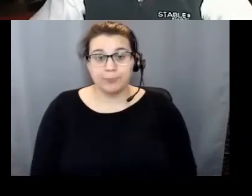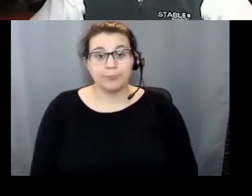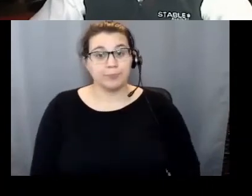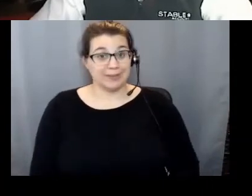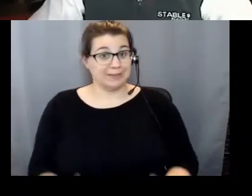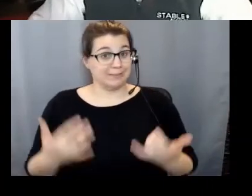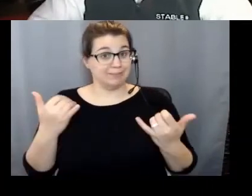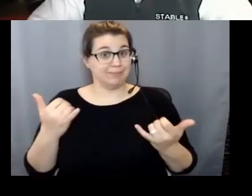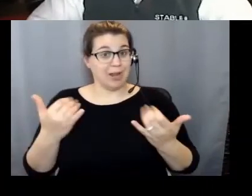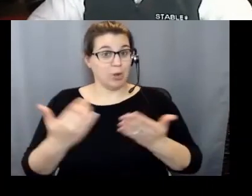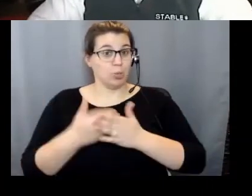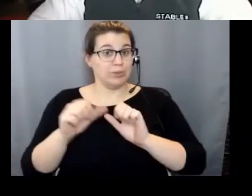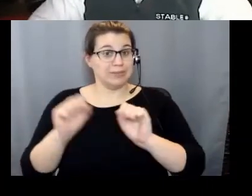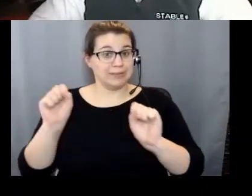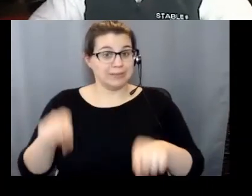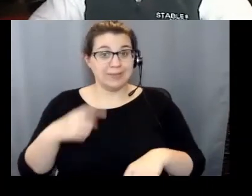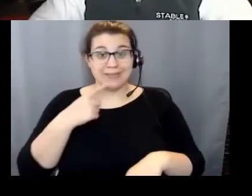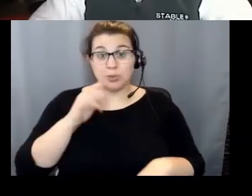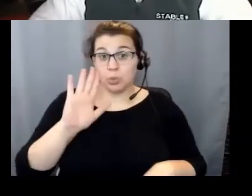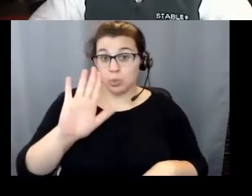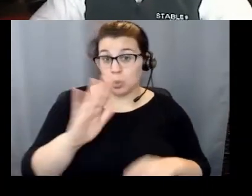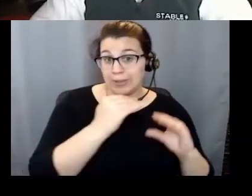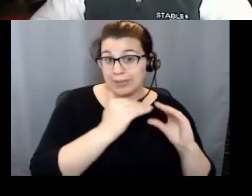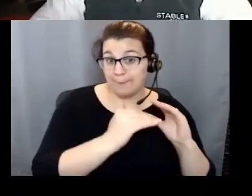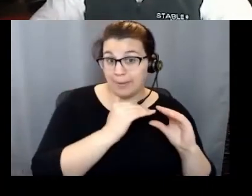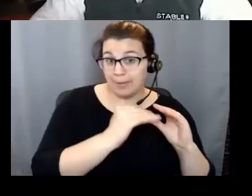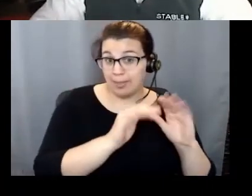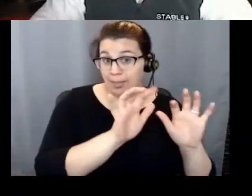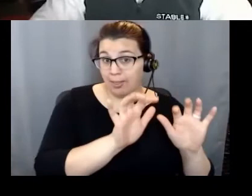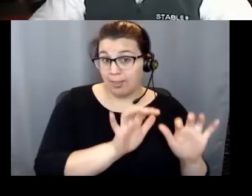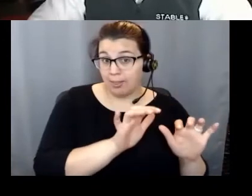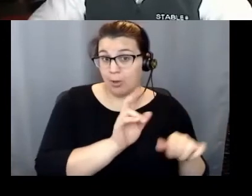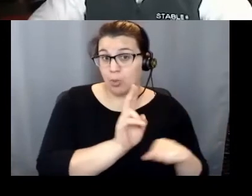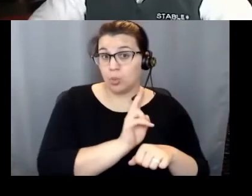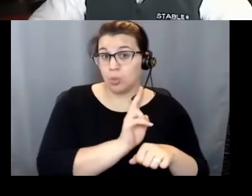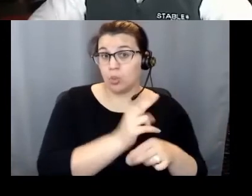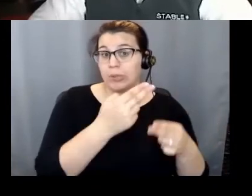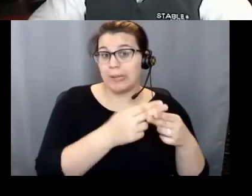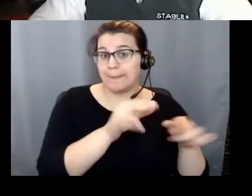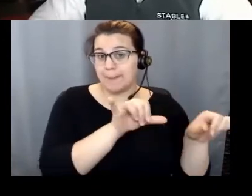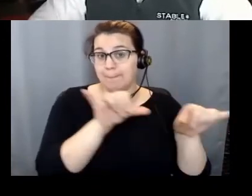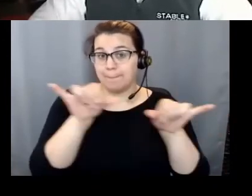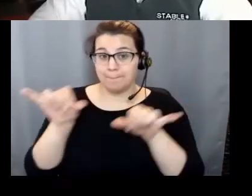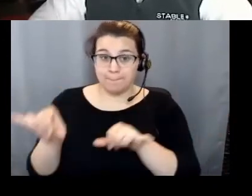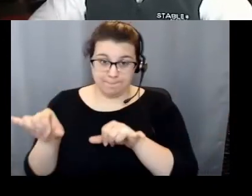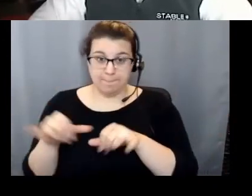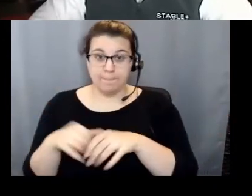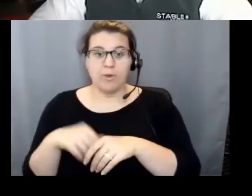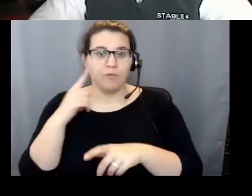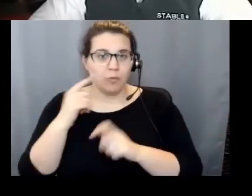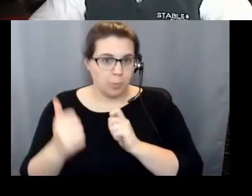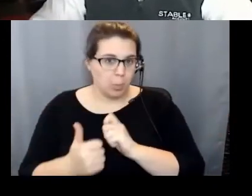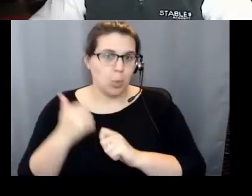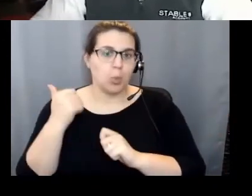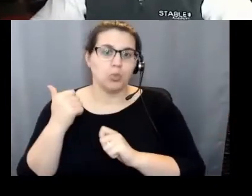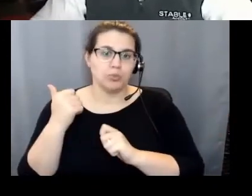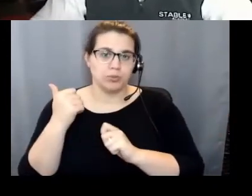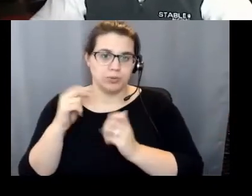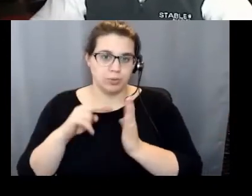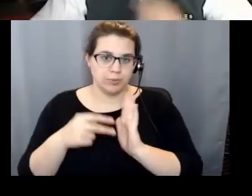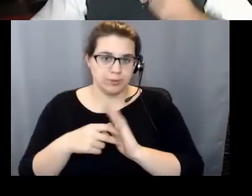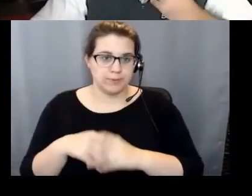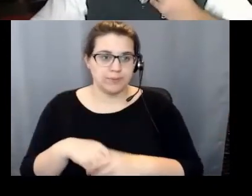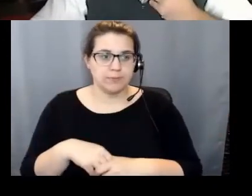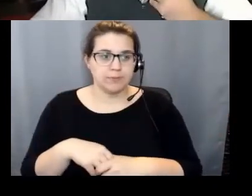now is that the email address that you put here is your username for most account purposes, and then you'll